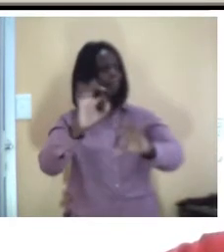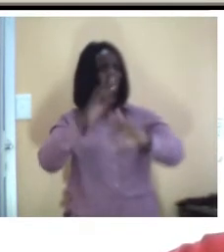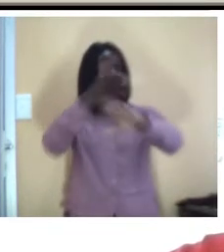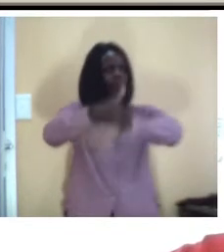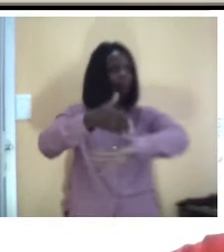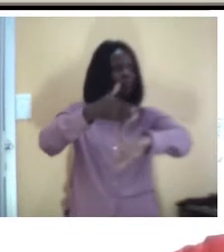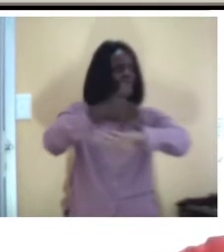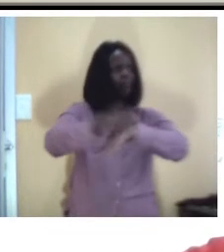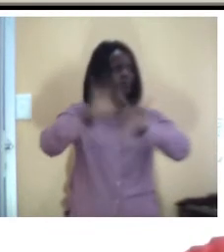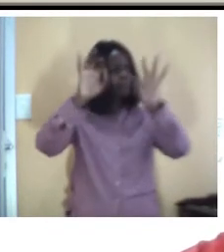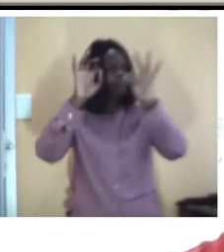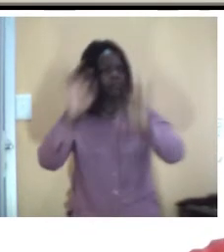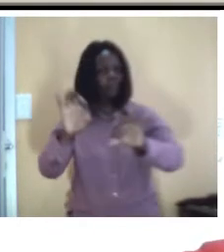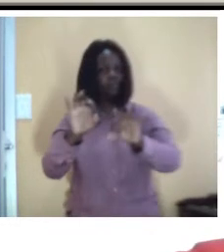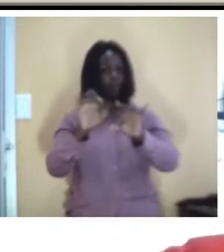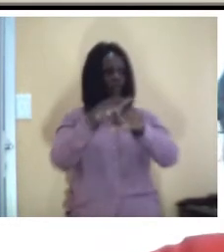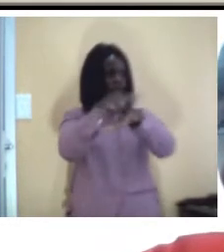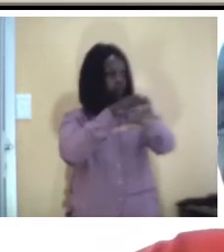the sector.